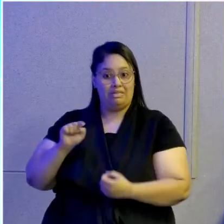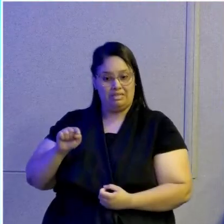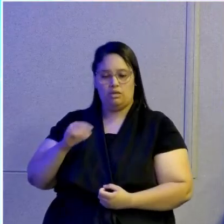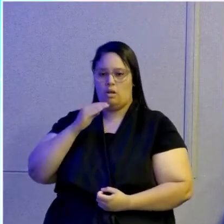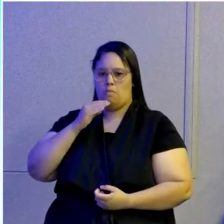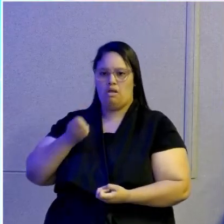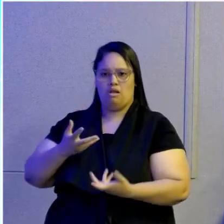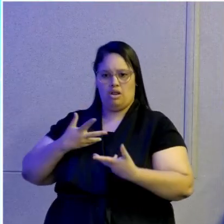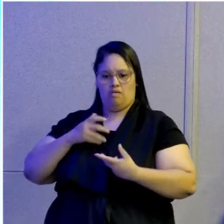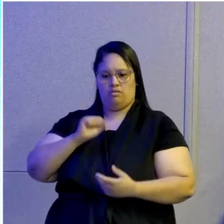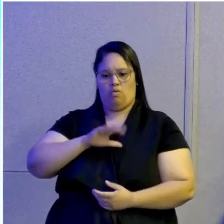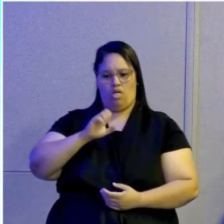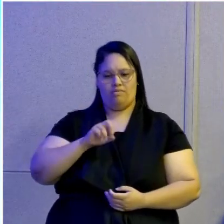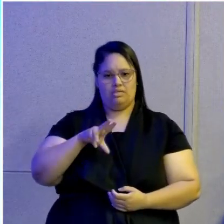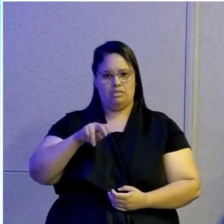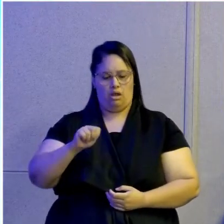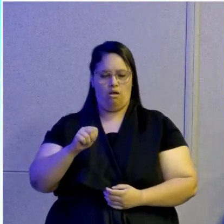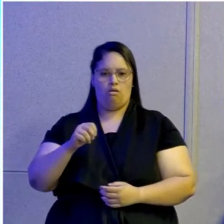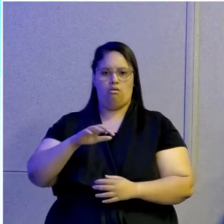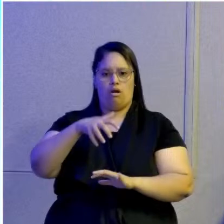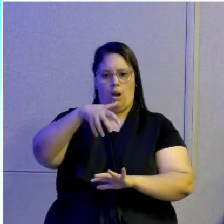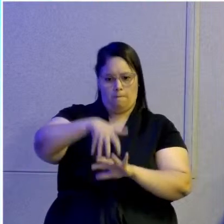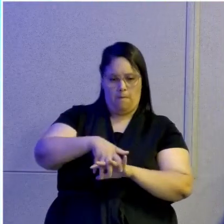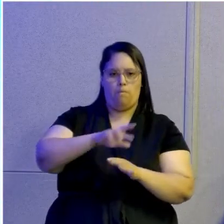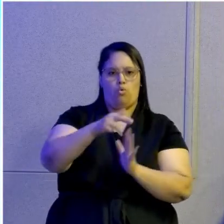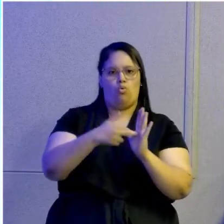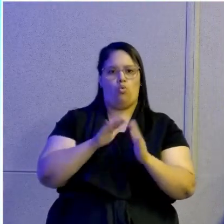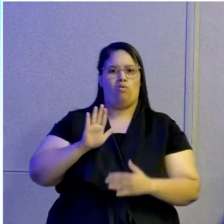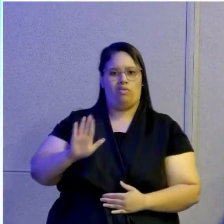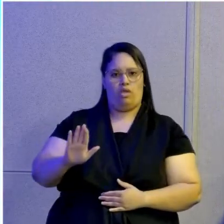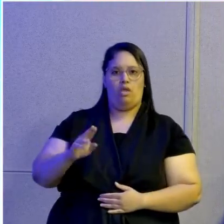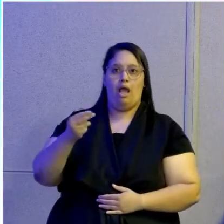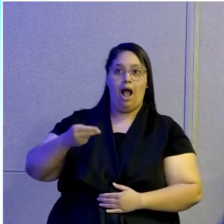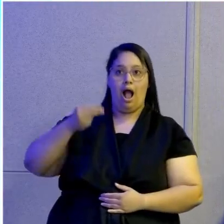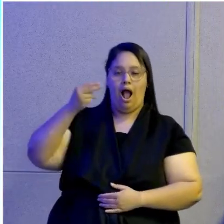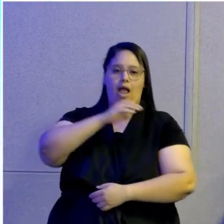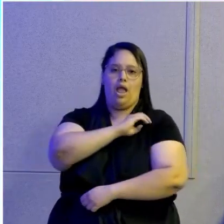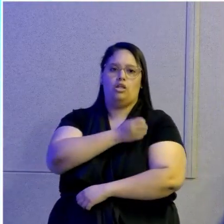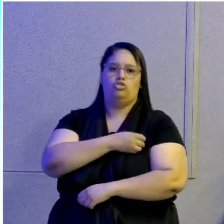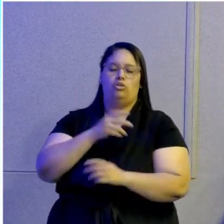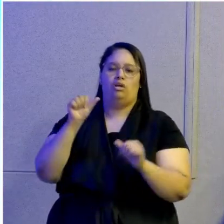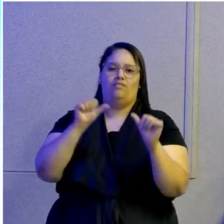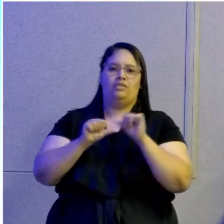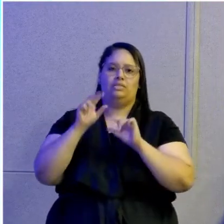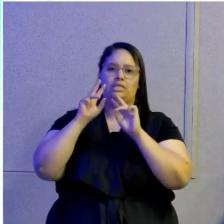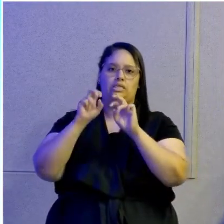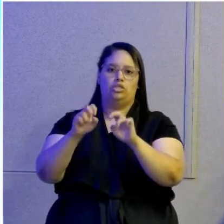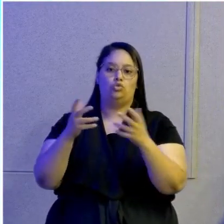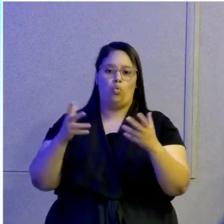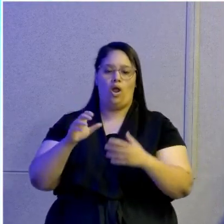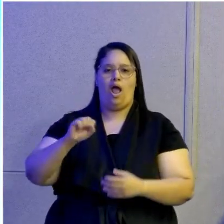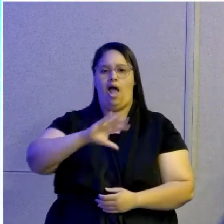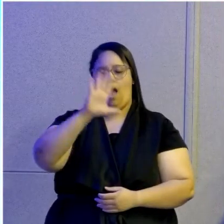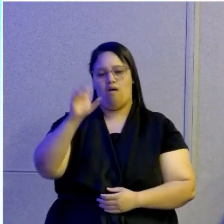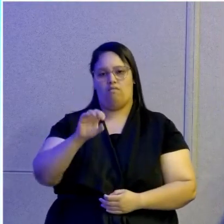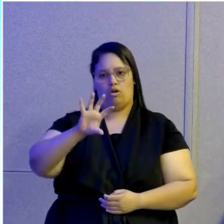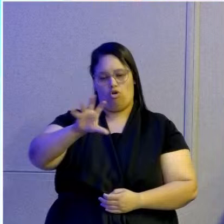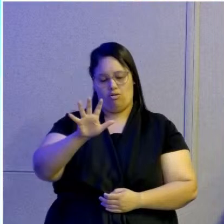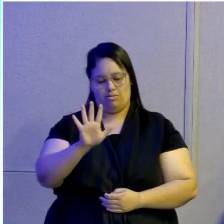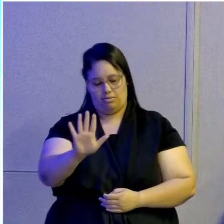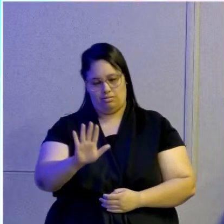cement SA-CERN's role as a leader of high-energy physics research on an African continent.